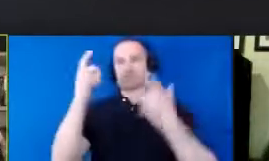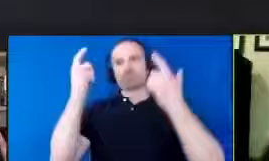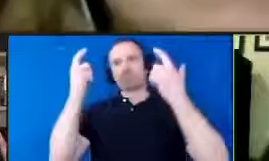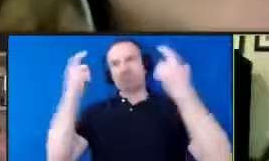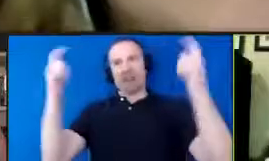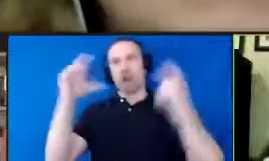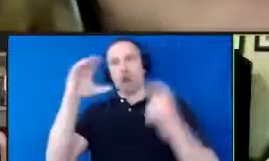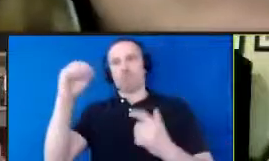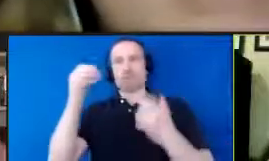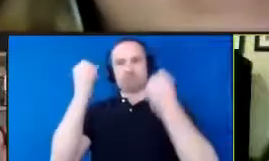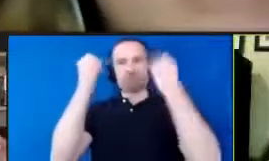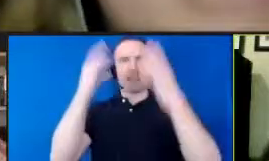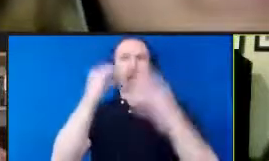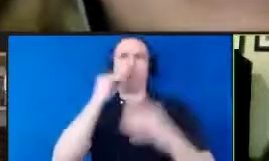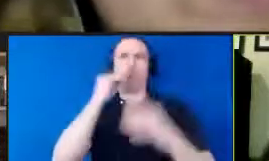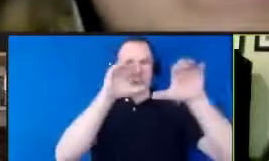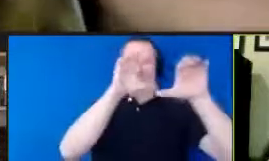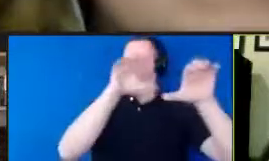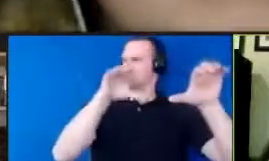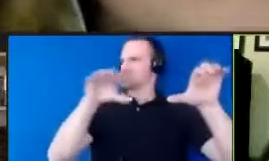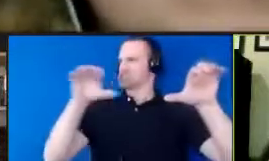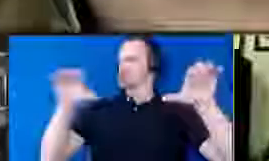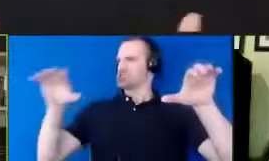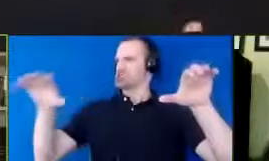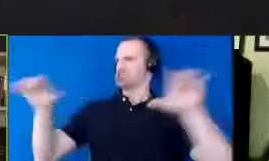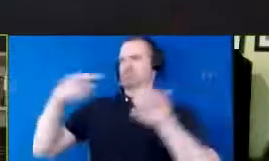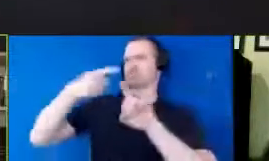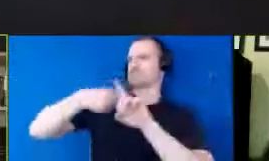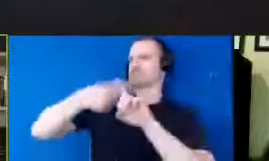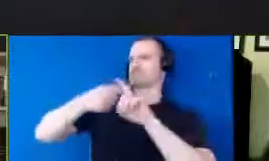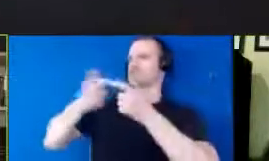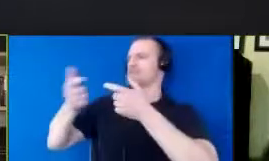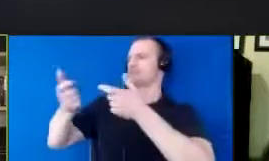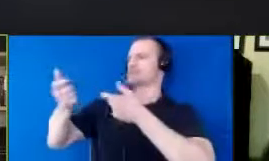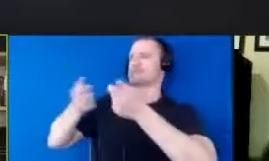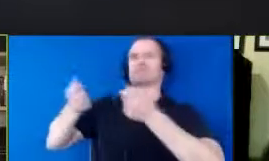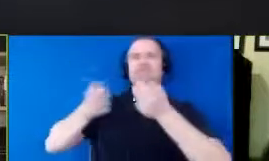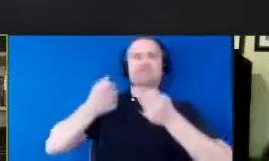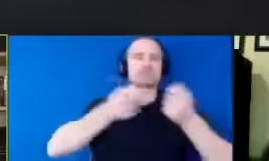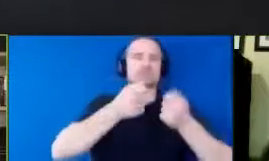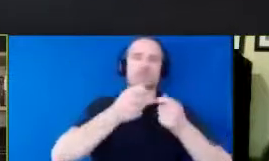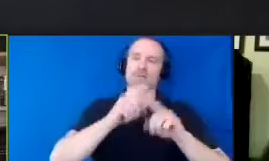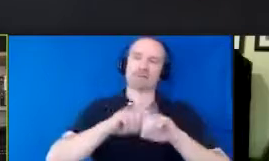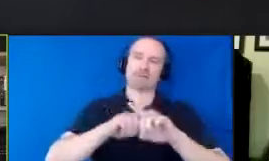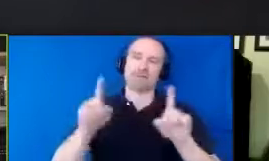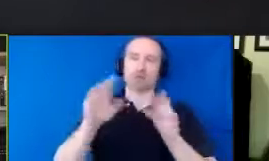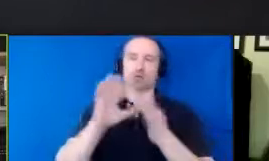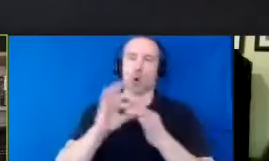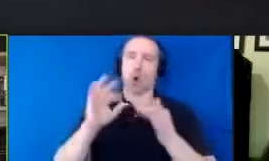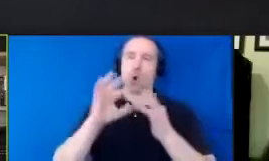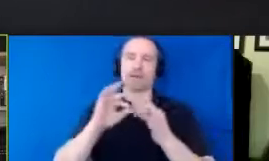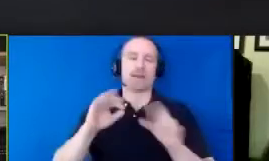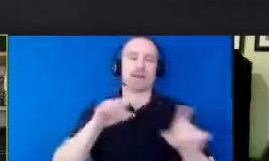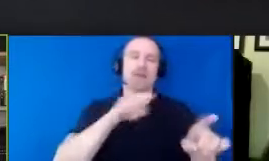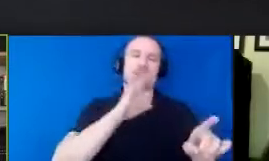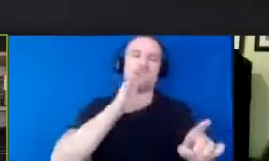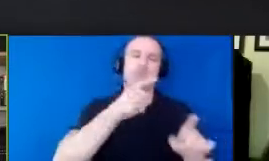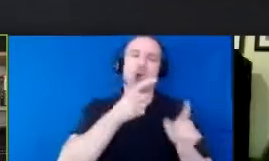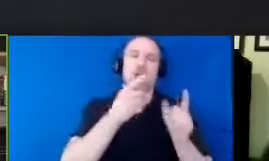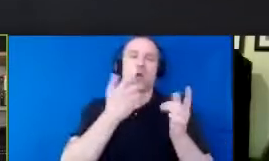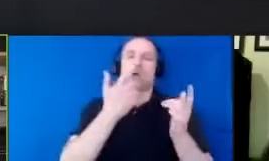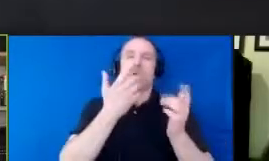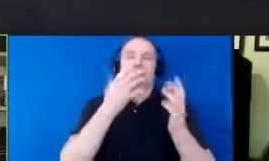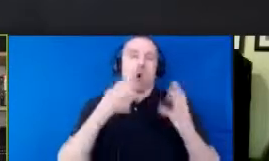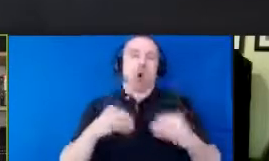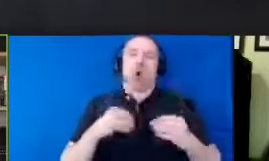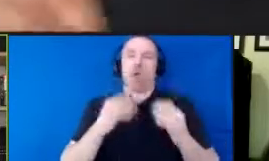units, I think there's a different situation. But I think for the folks who have smaller kind of mom and pop landlords, they can